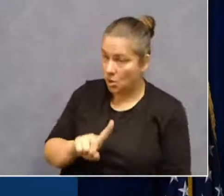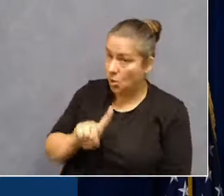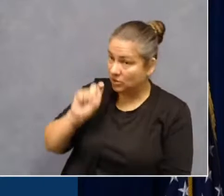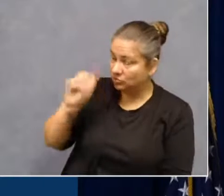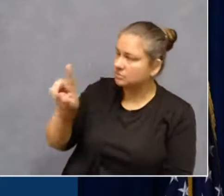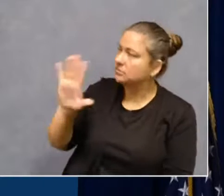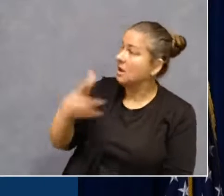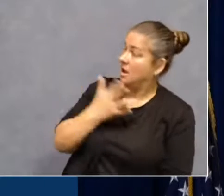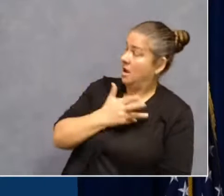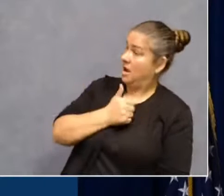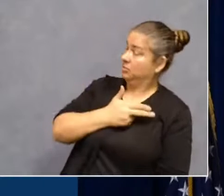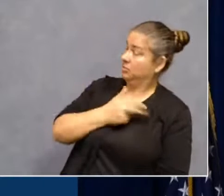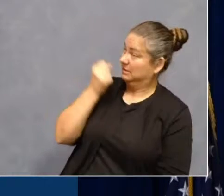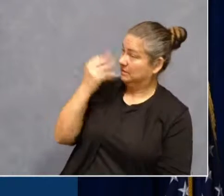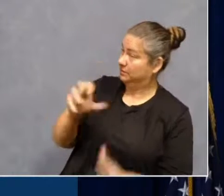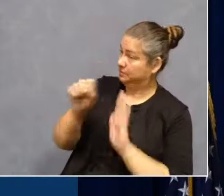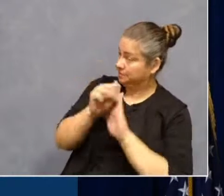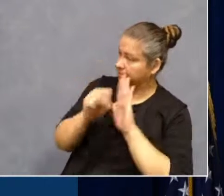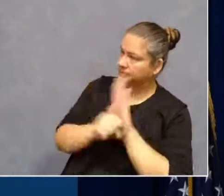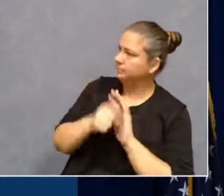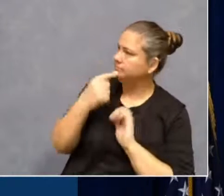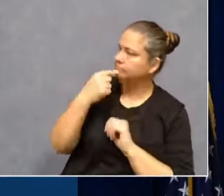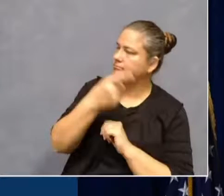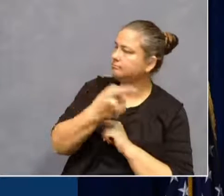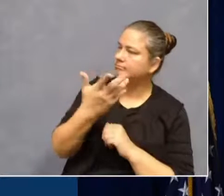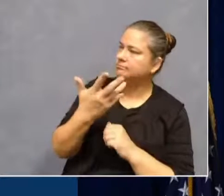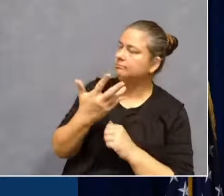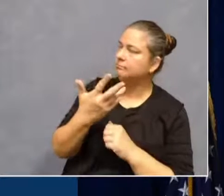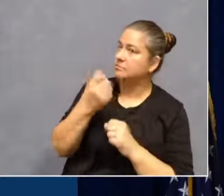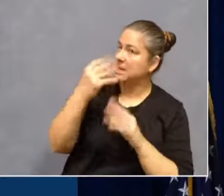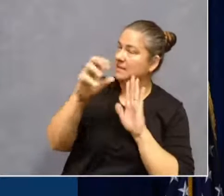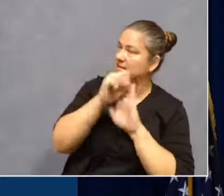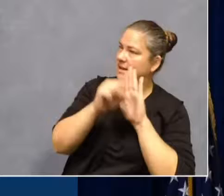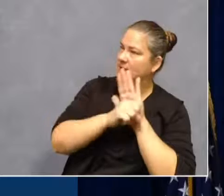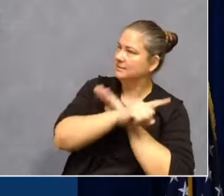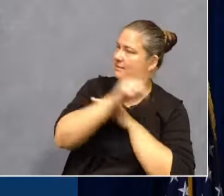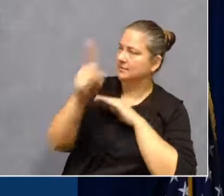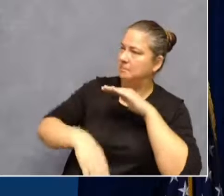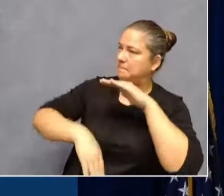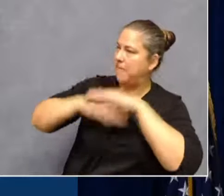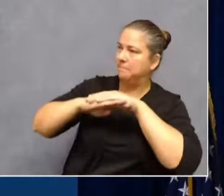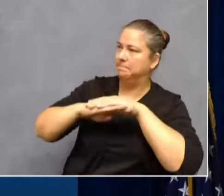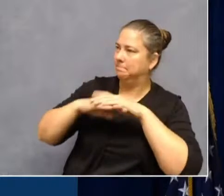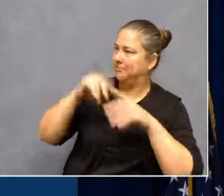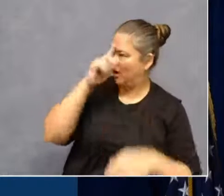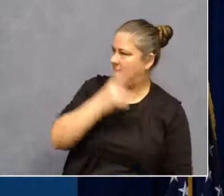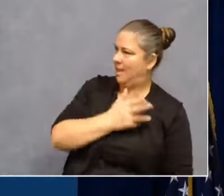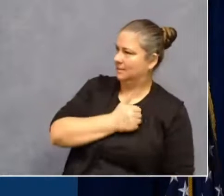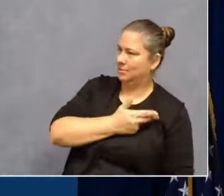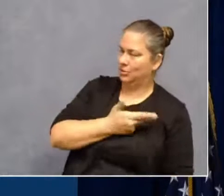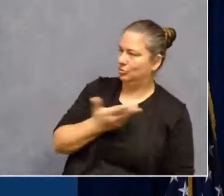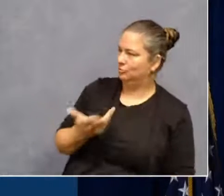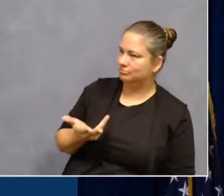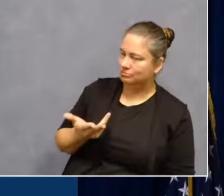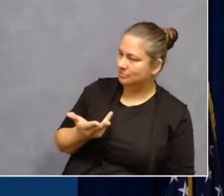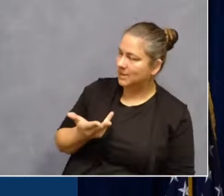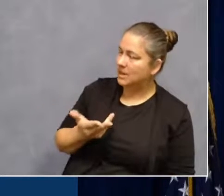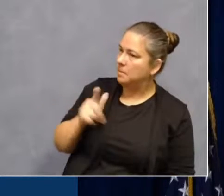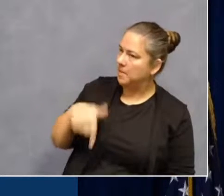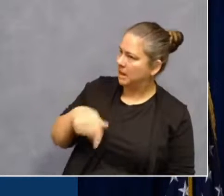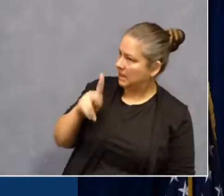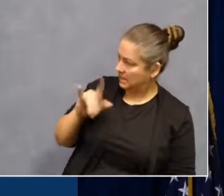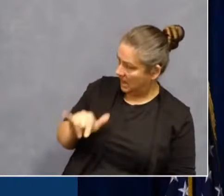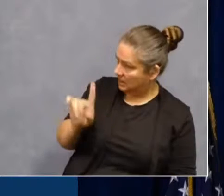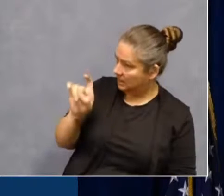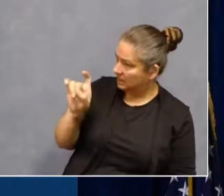are near or at capacity. What's the status in Kentucky, and how quickly can the field hospital be available if